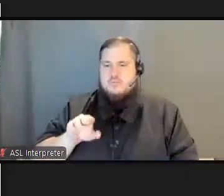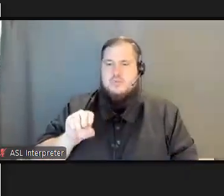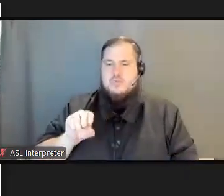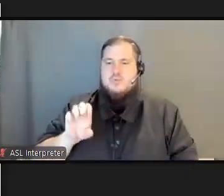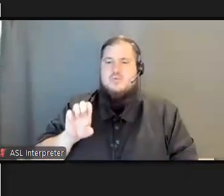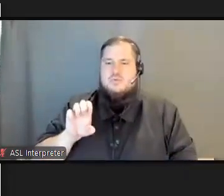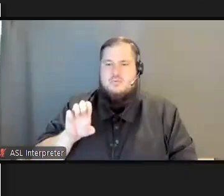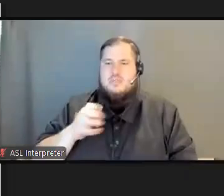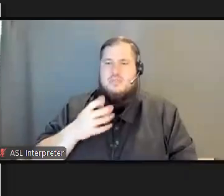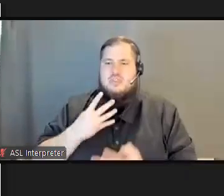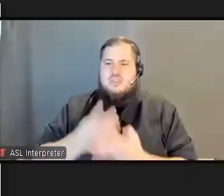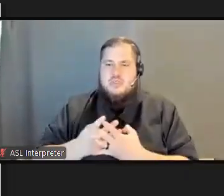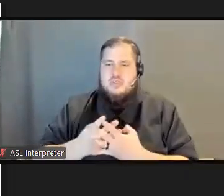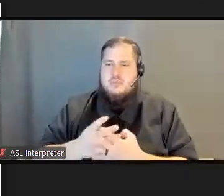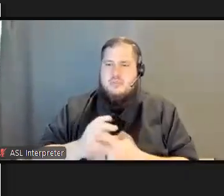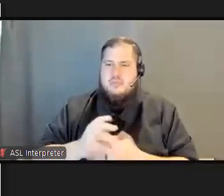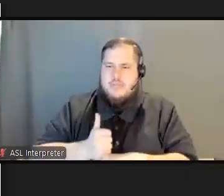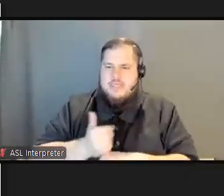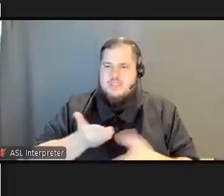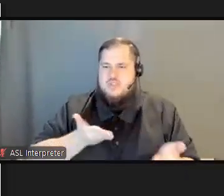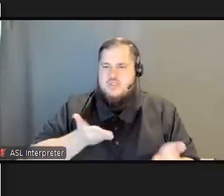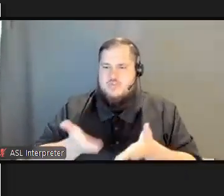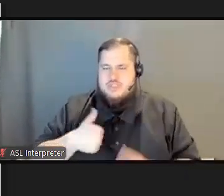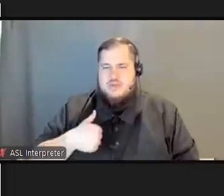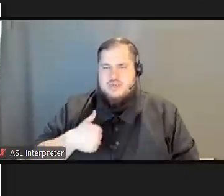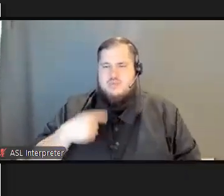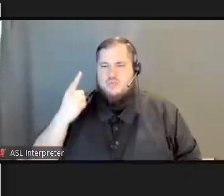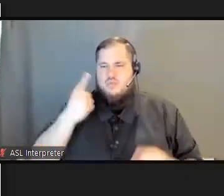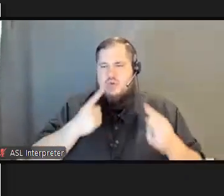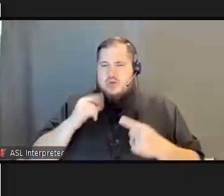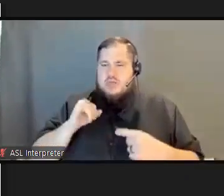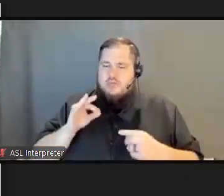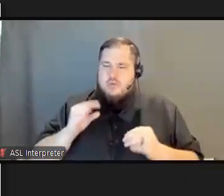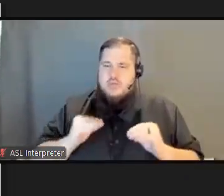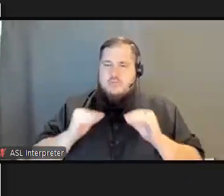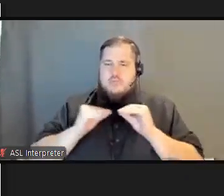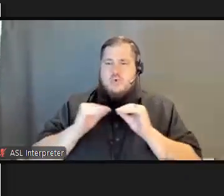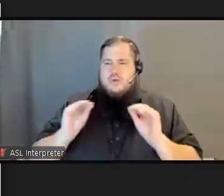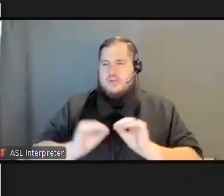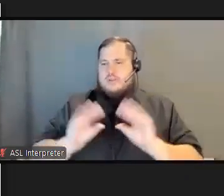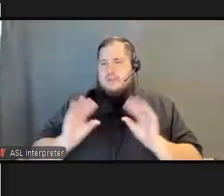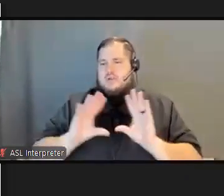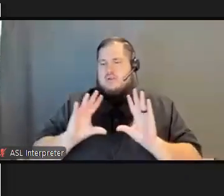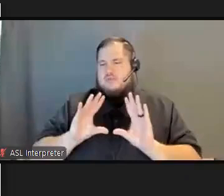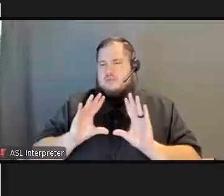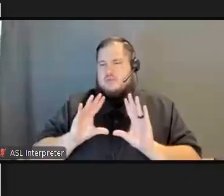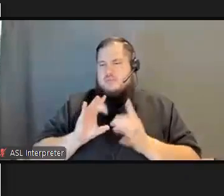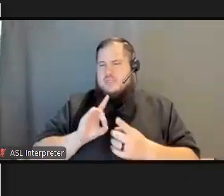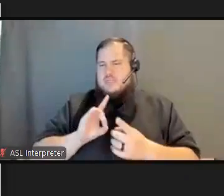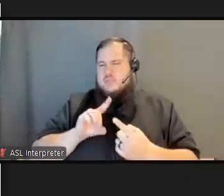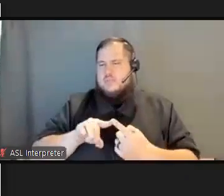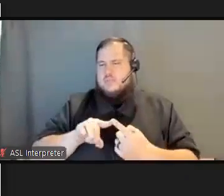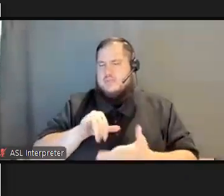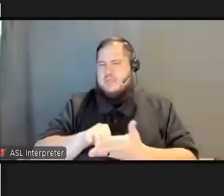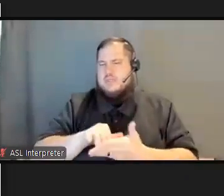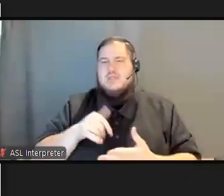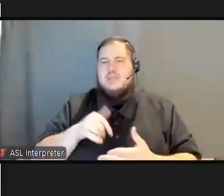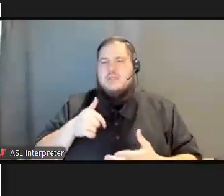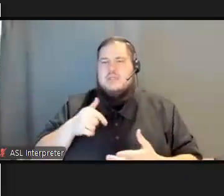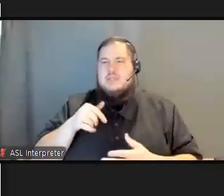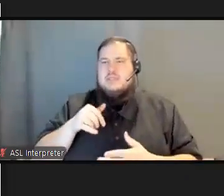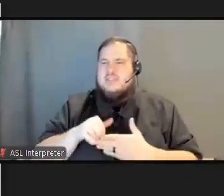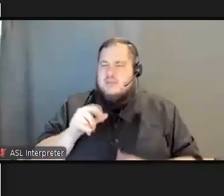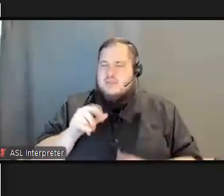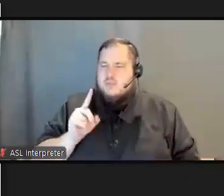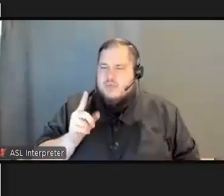Um, I'm wondering if we could get a little bit more clarification with that. Is that where it's going